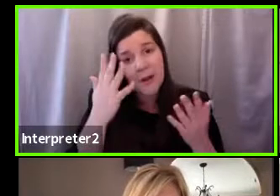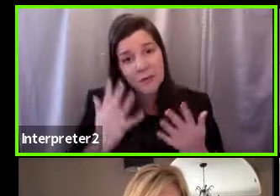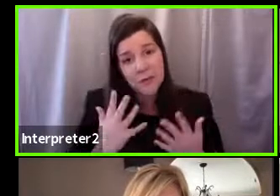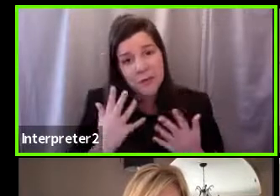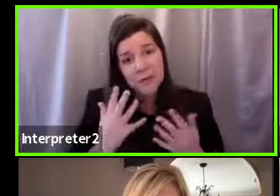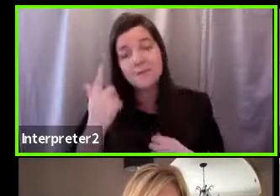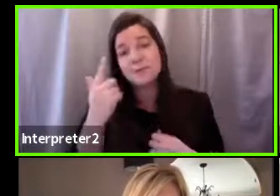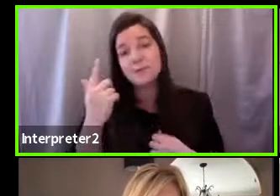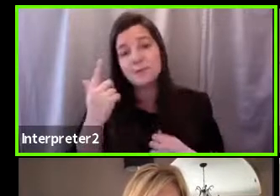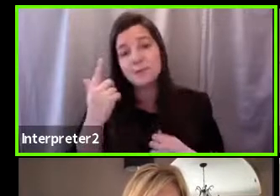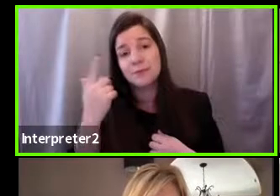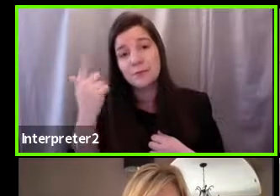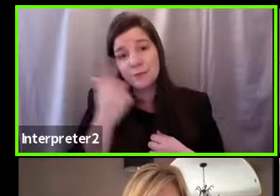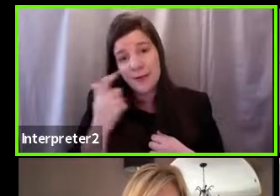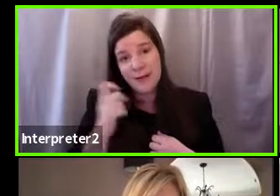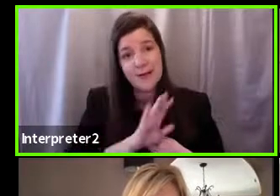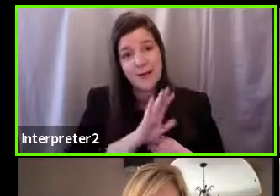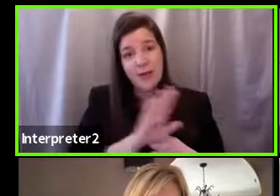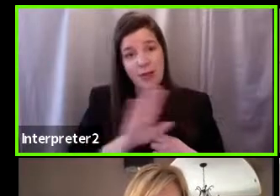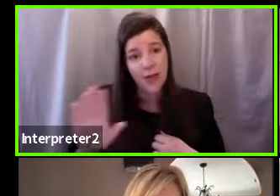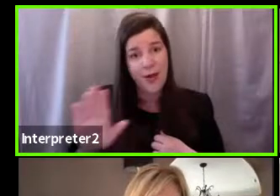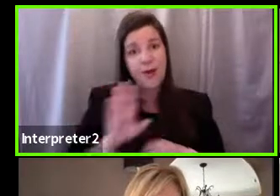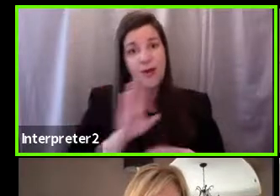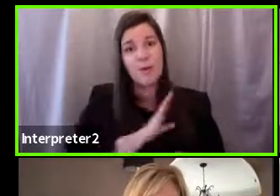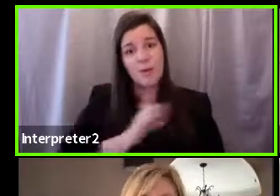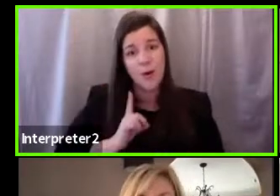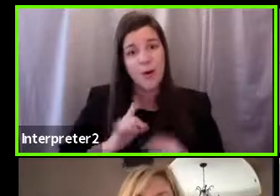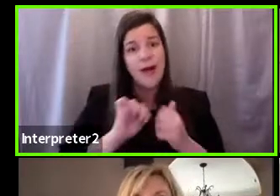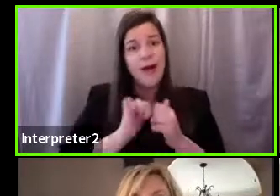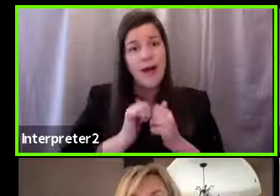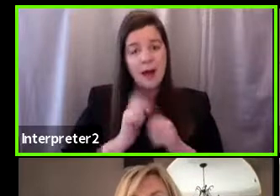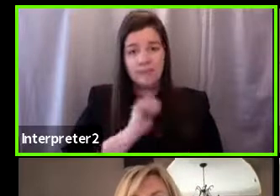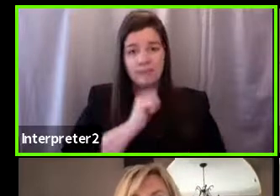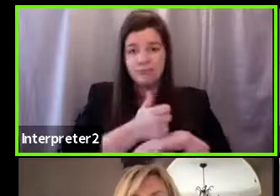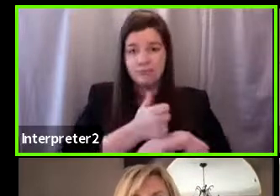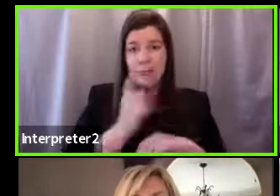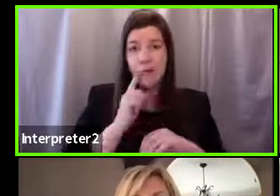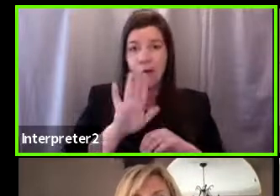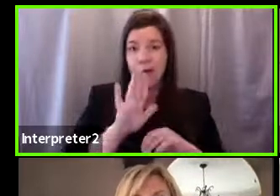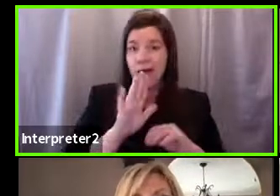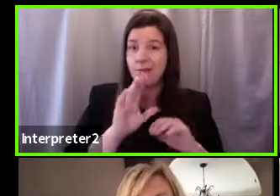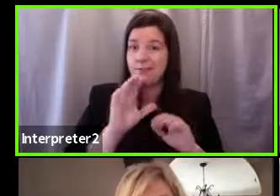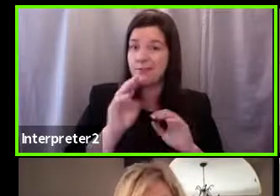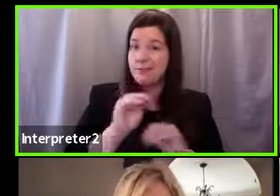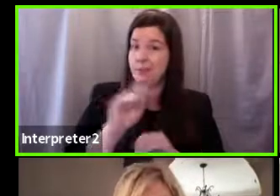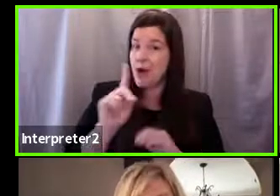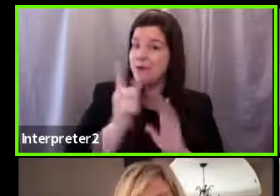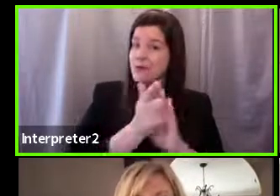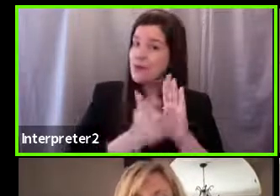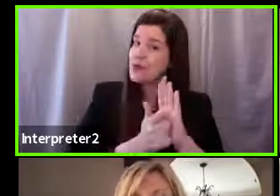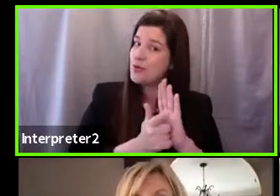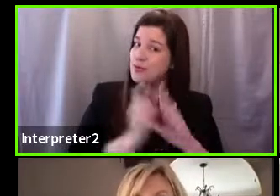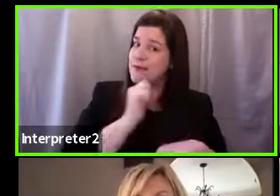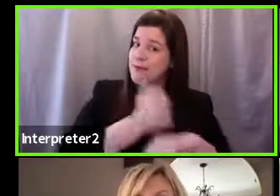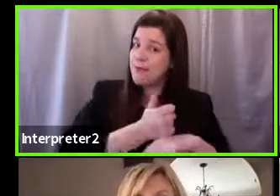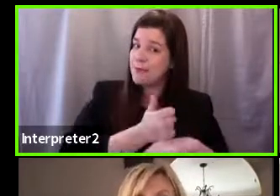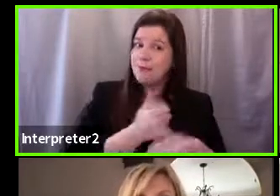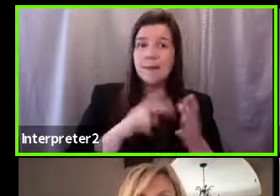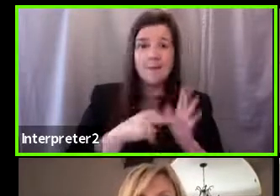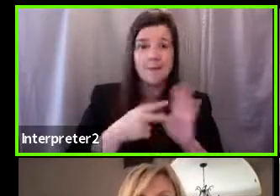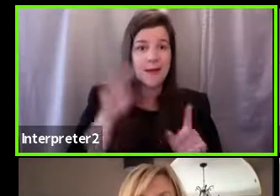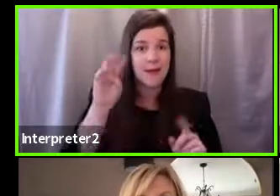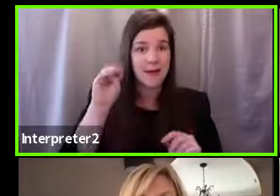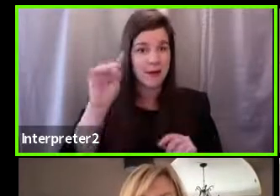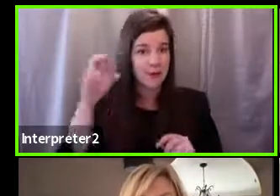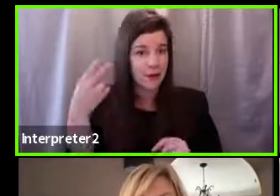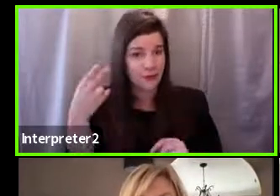because of how the boards are established in Maryland statute, MDH headquarters and the